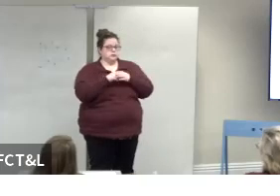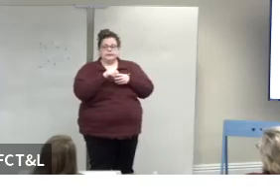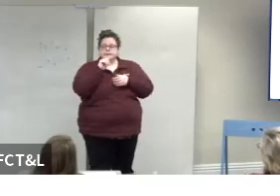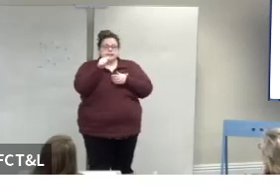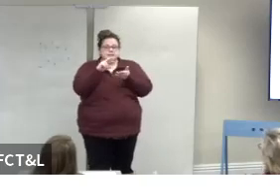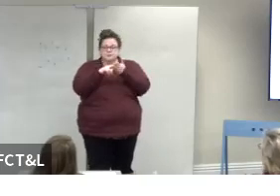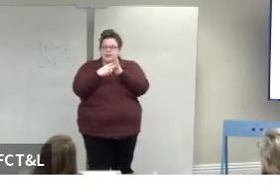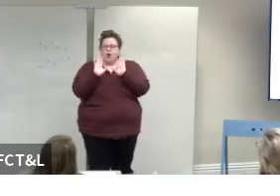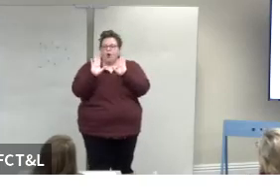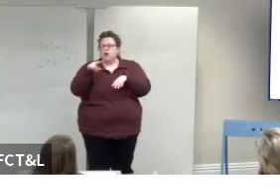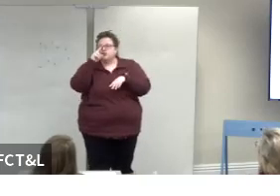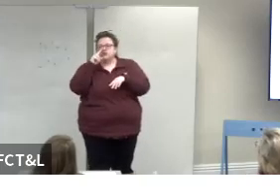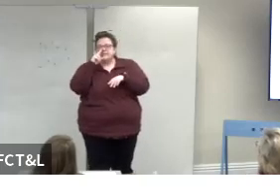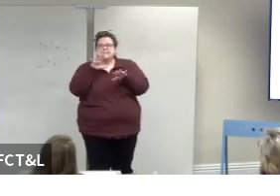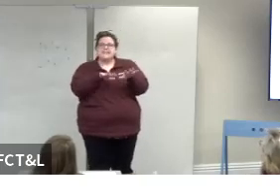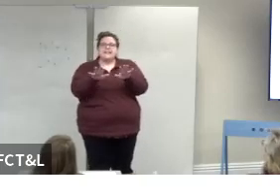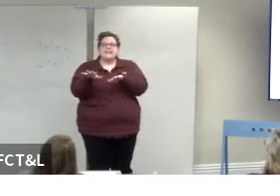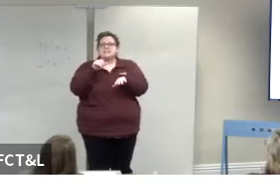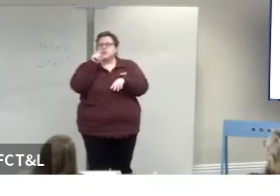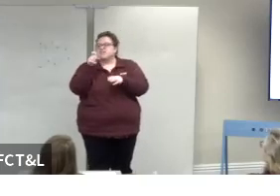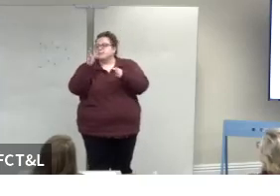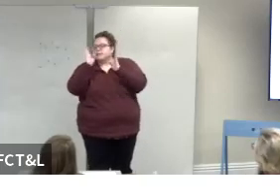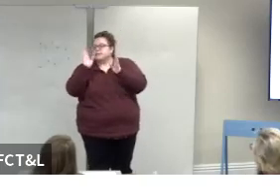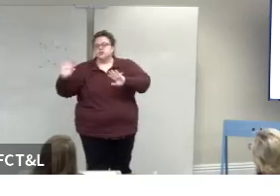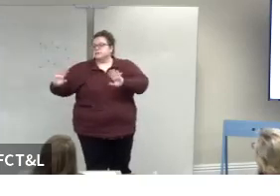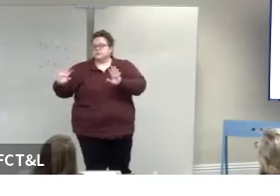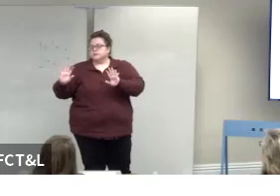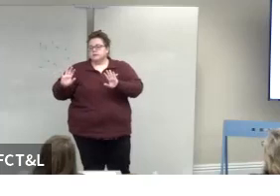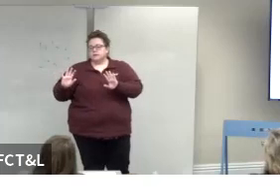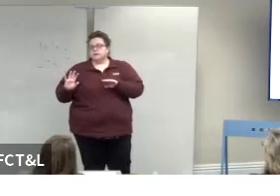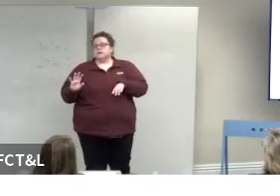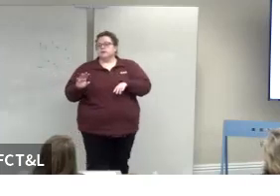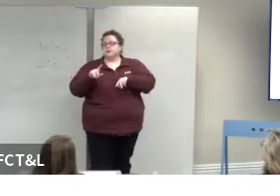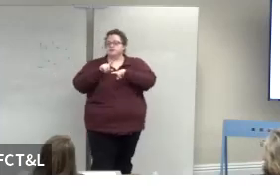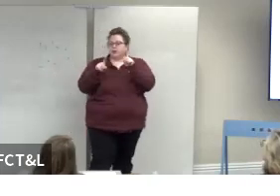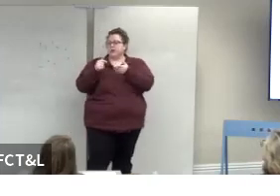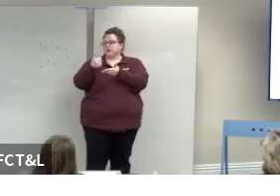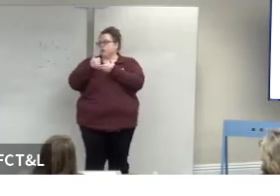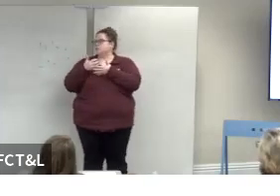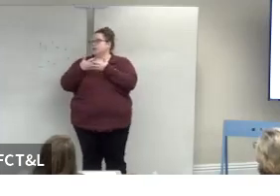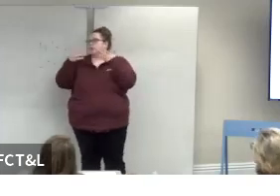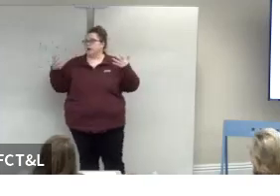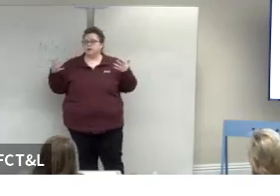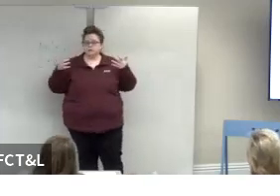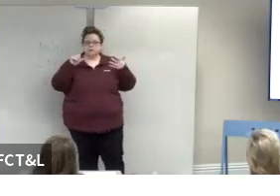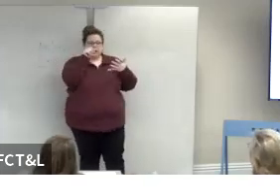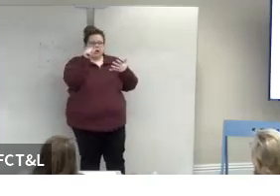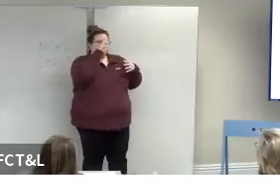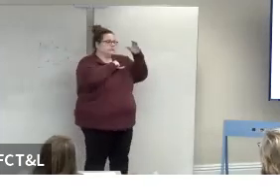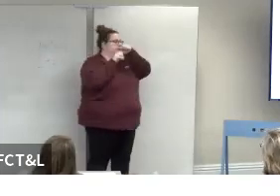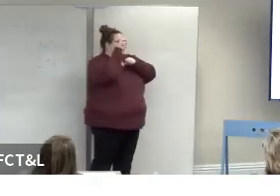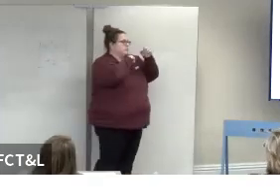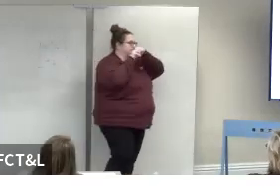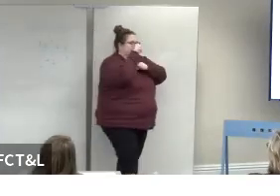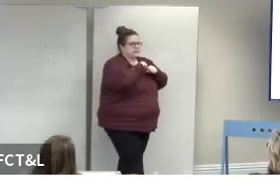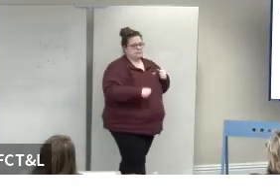that benefits the student as well. It doesn't mean, oh, they're cheating or they don't have to pay attention. No, it's just you can only see one thing at a time. So it helps